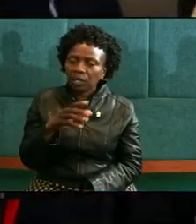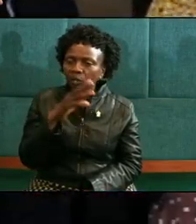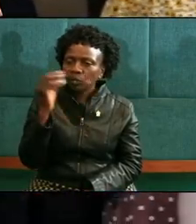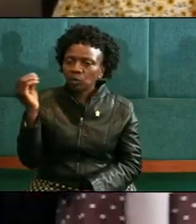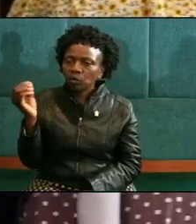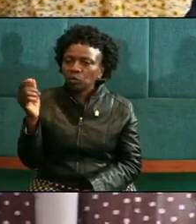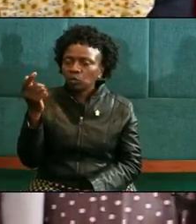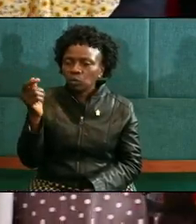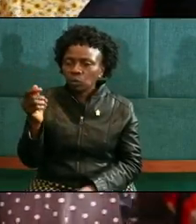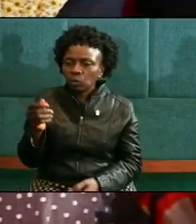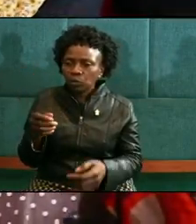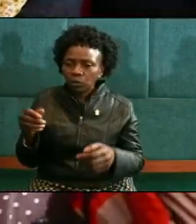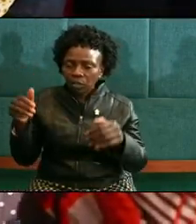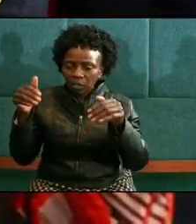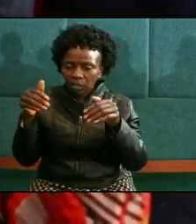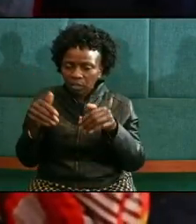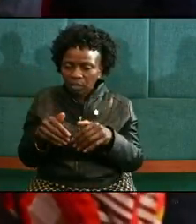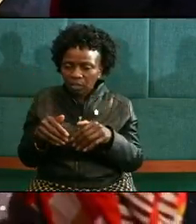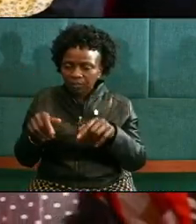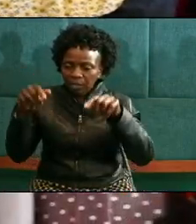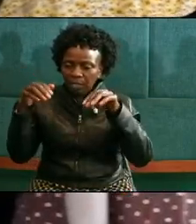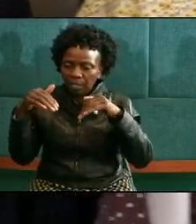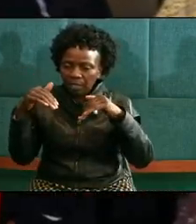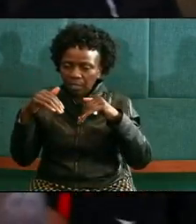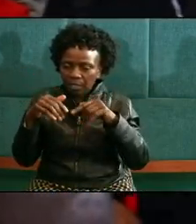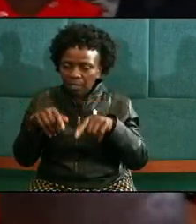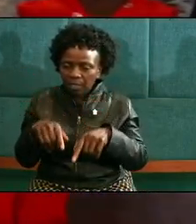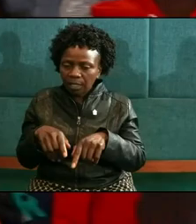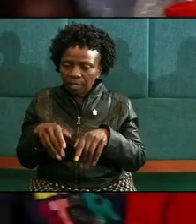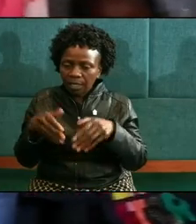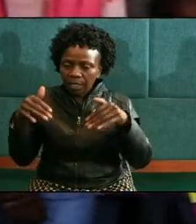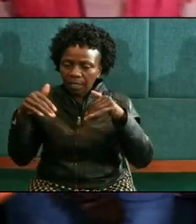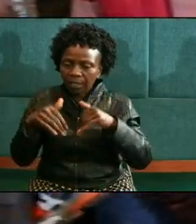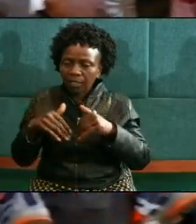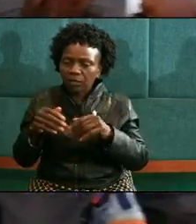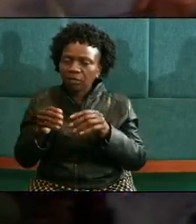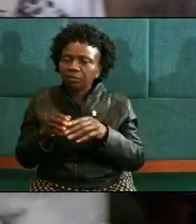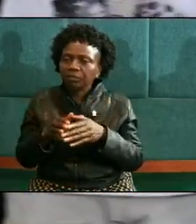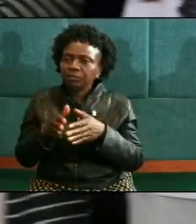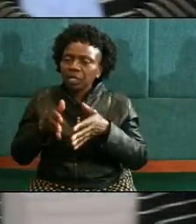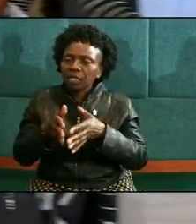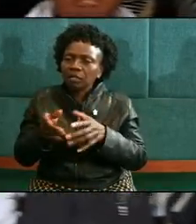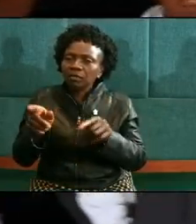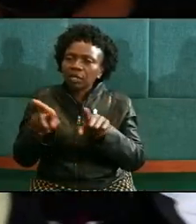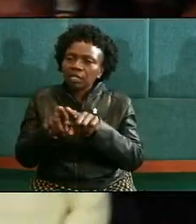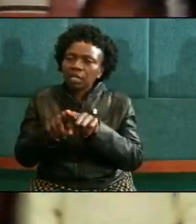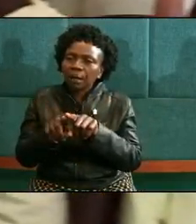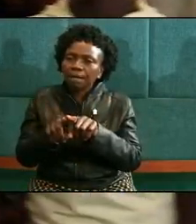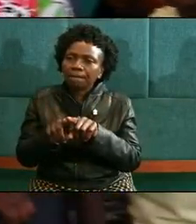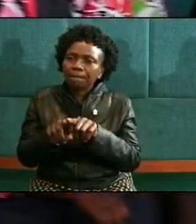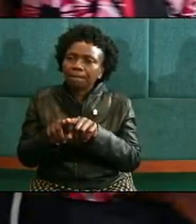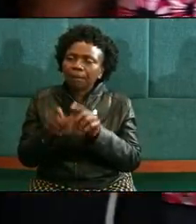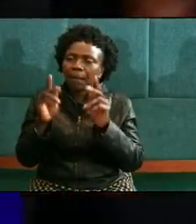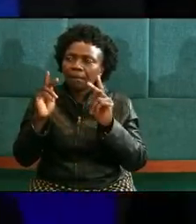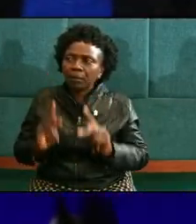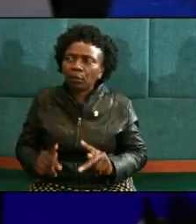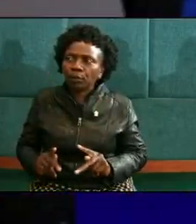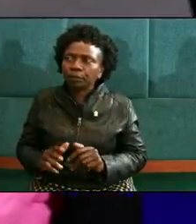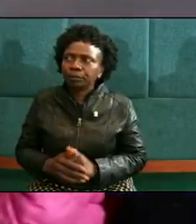This is the world to which we have come. And if you don't understand it, your children are in